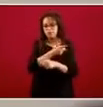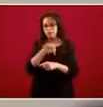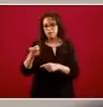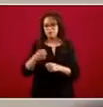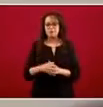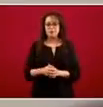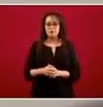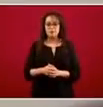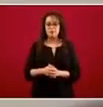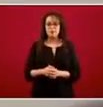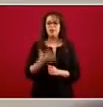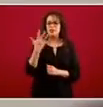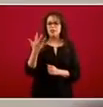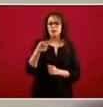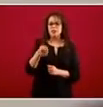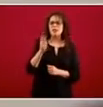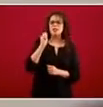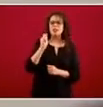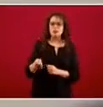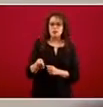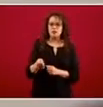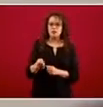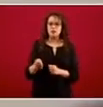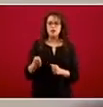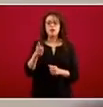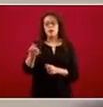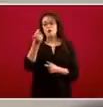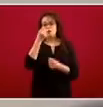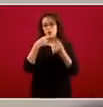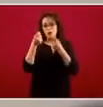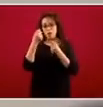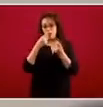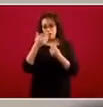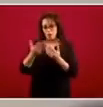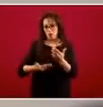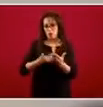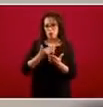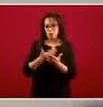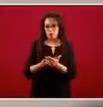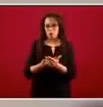trials. These 5 clinical trials are using